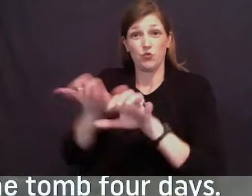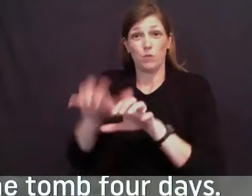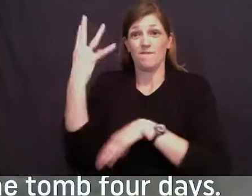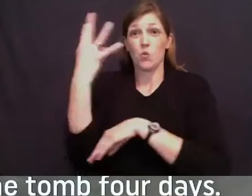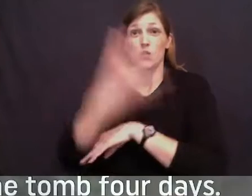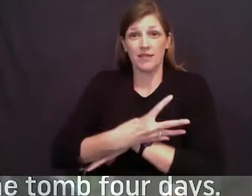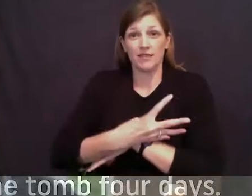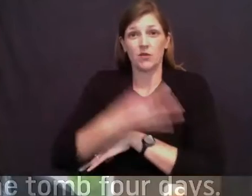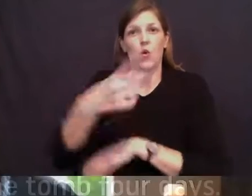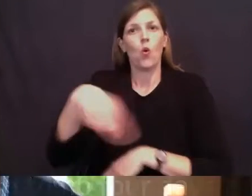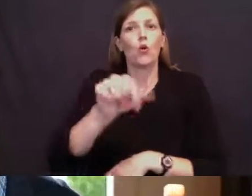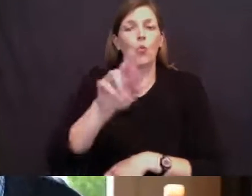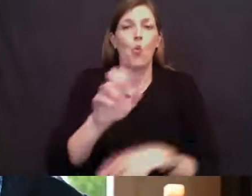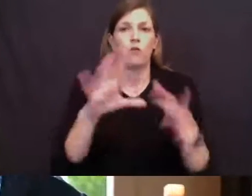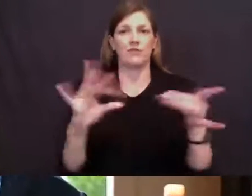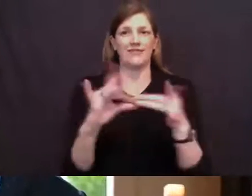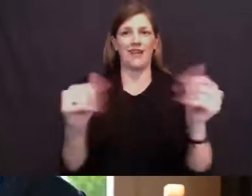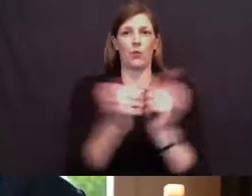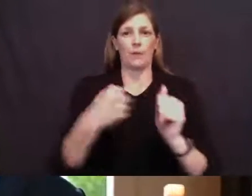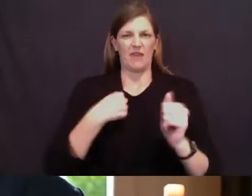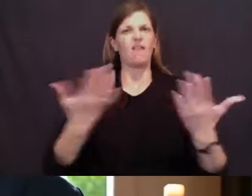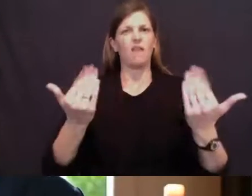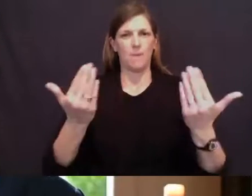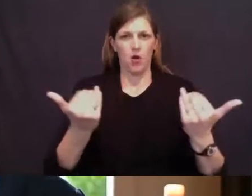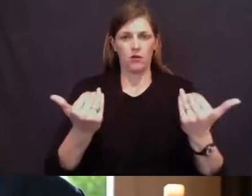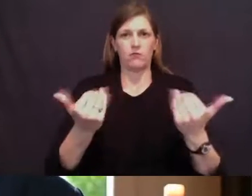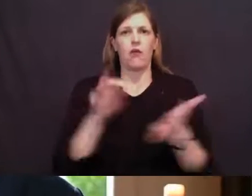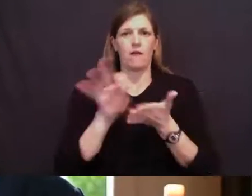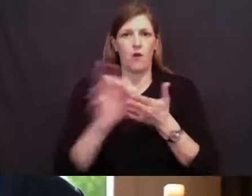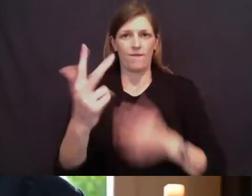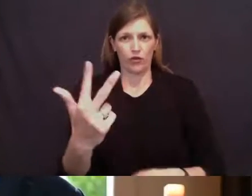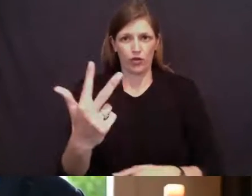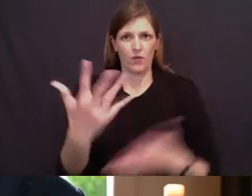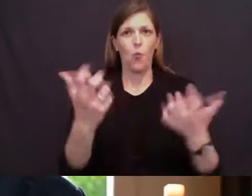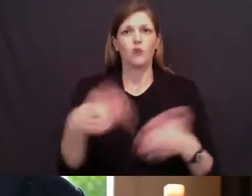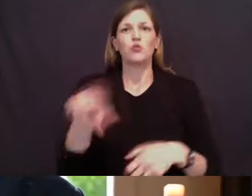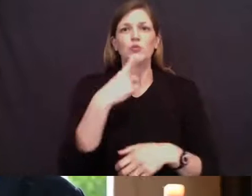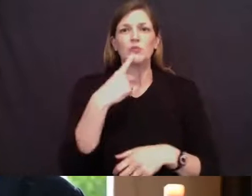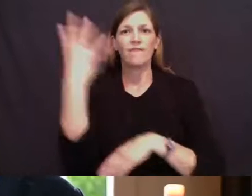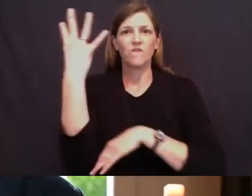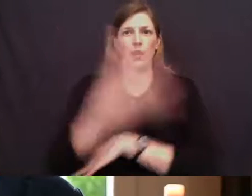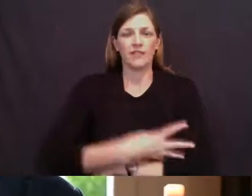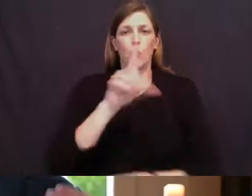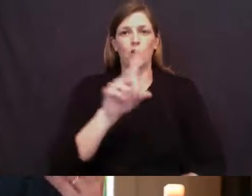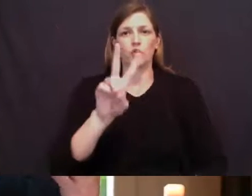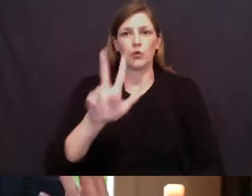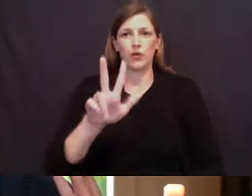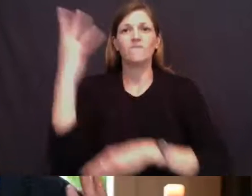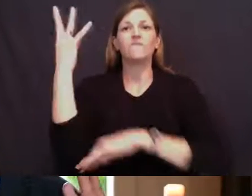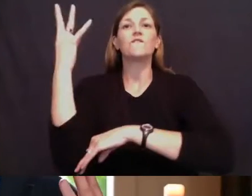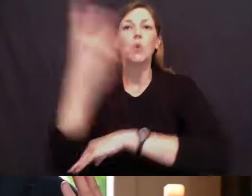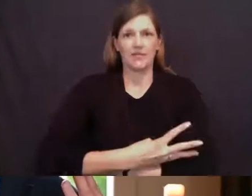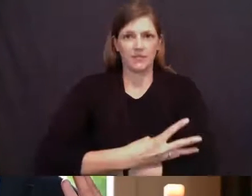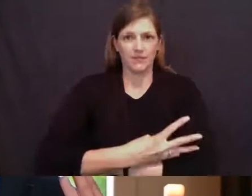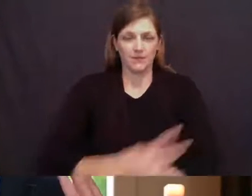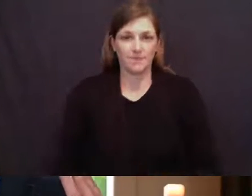you're at, say it with me. Okay, come on the count of three, I want you to say 4 days. 1, 2, 3.